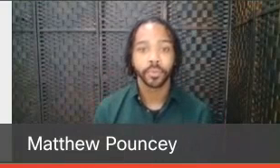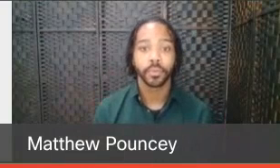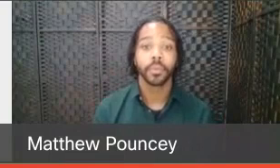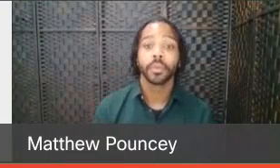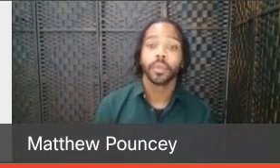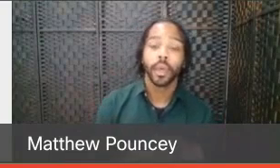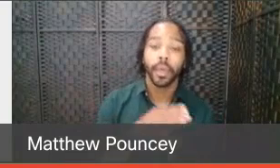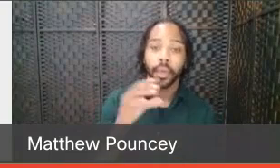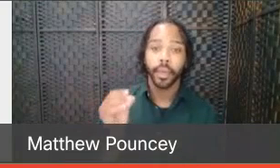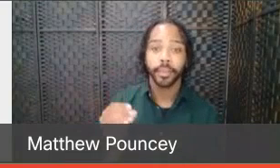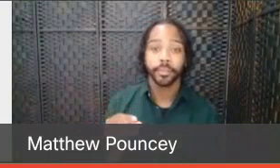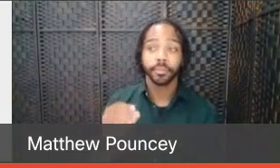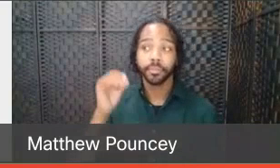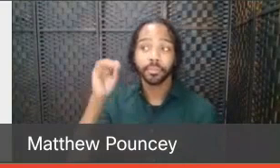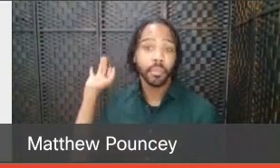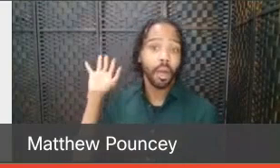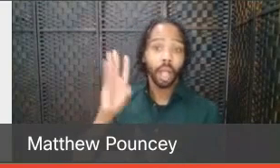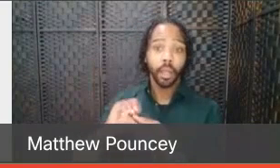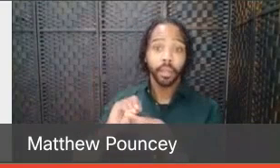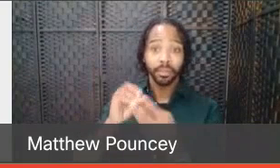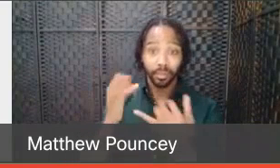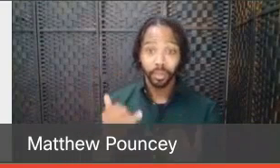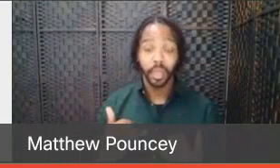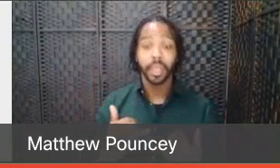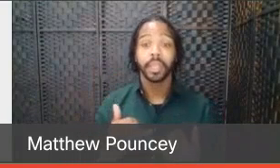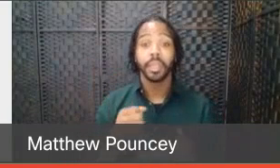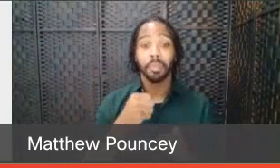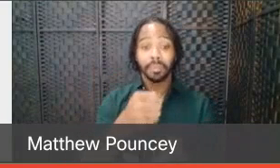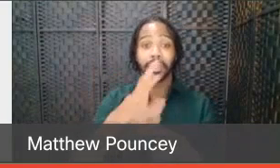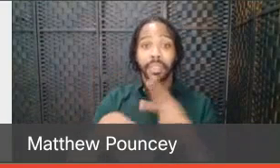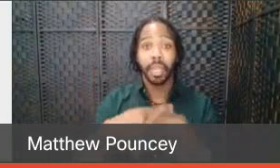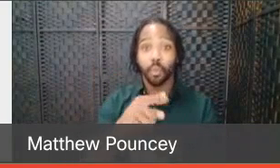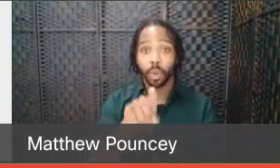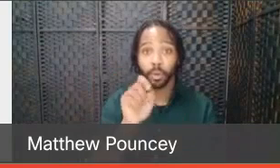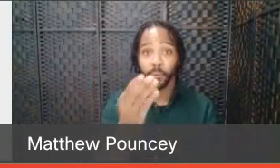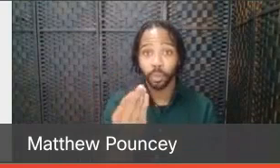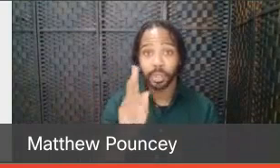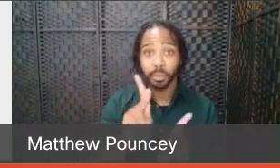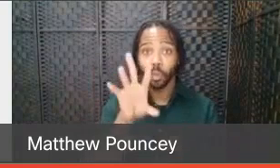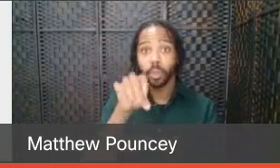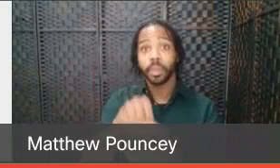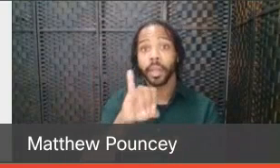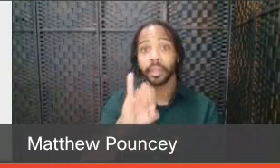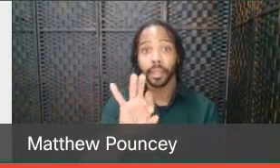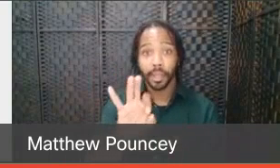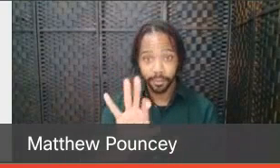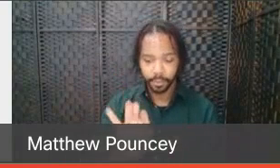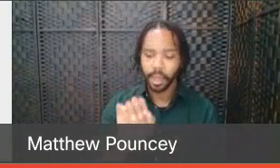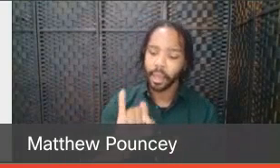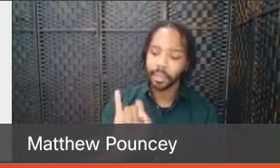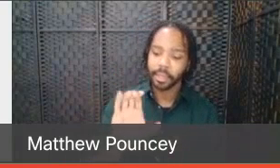And so to date, by placement type, the 114 people in ICFs